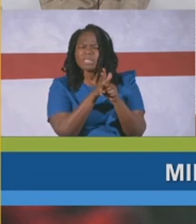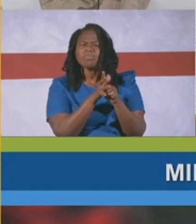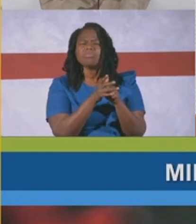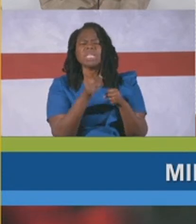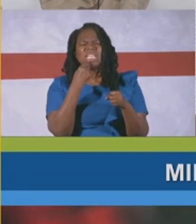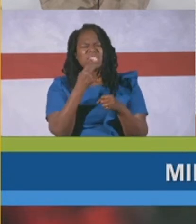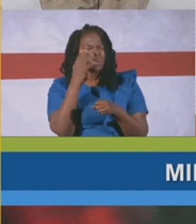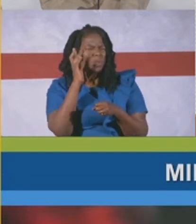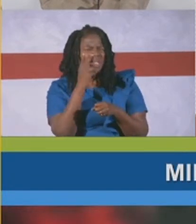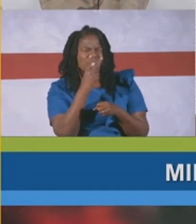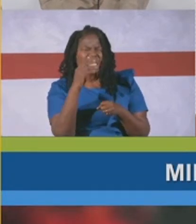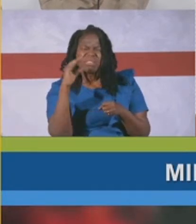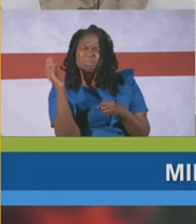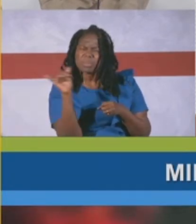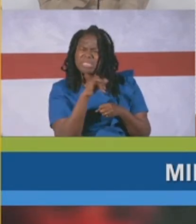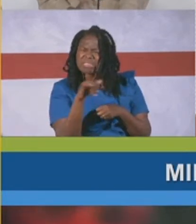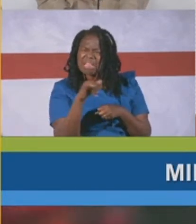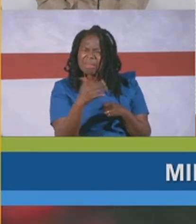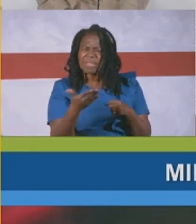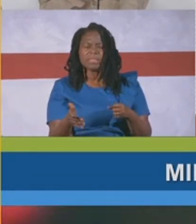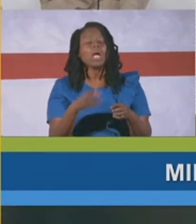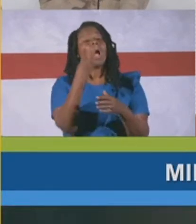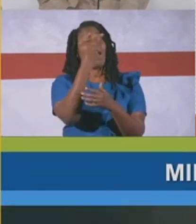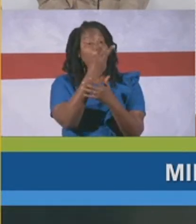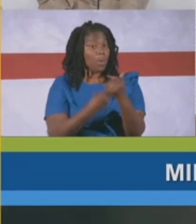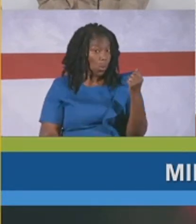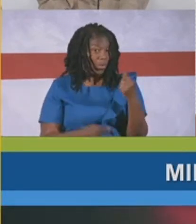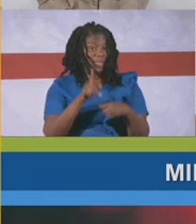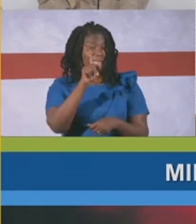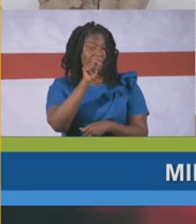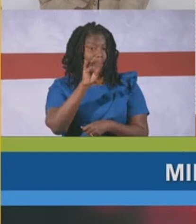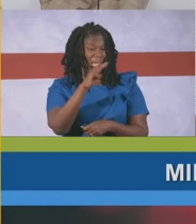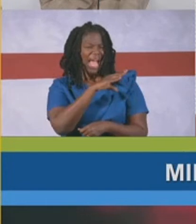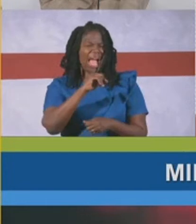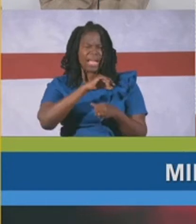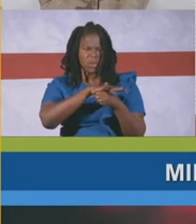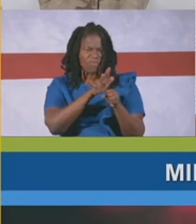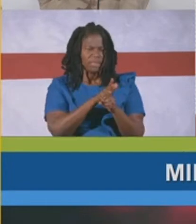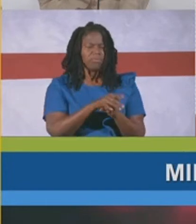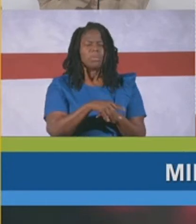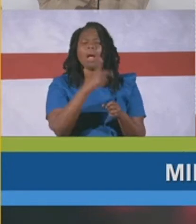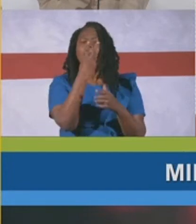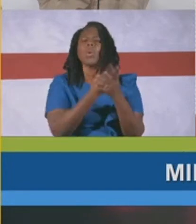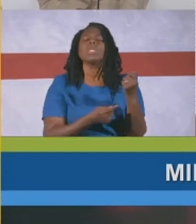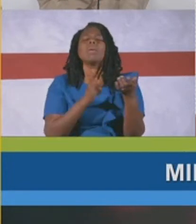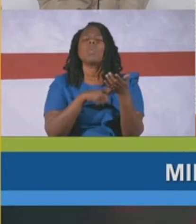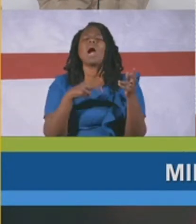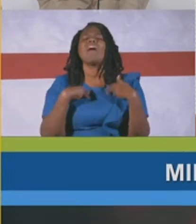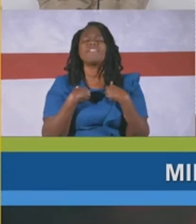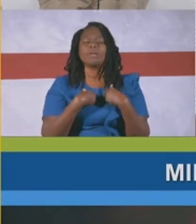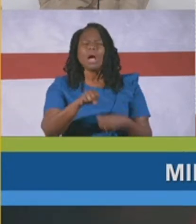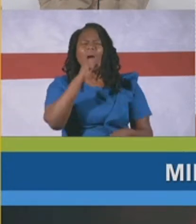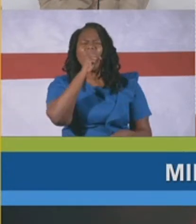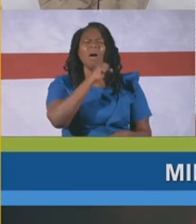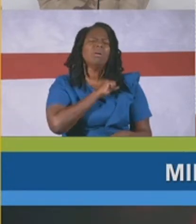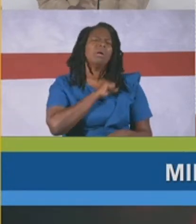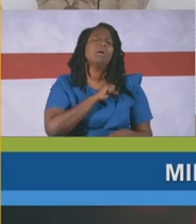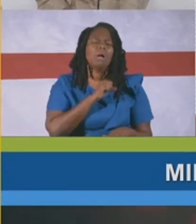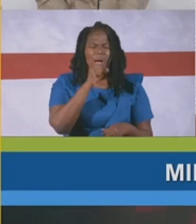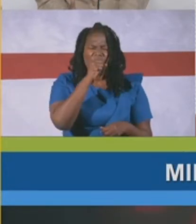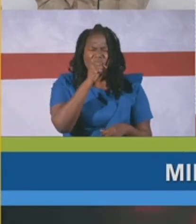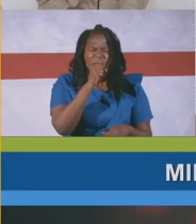similar. So cough, both TB and COVID, shortness of breath, fever and fatigue,